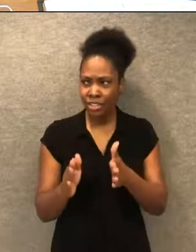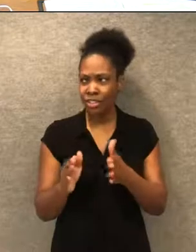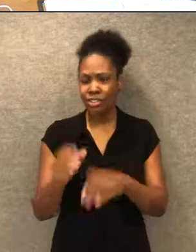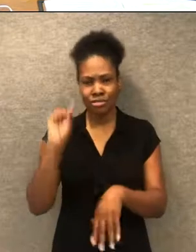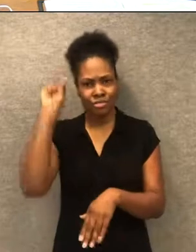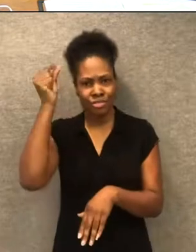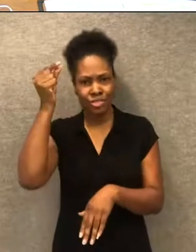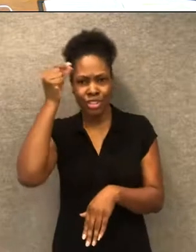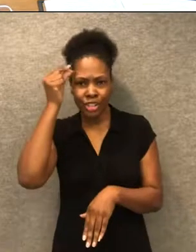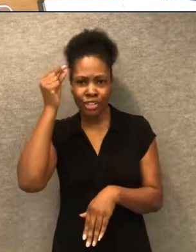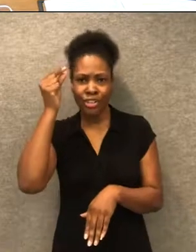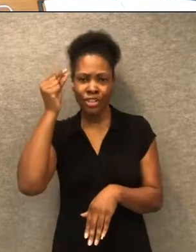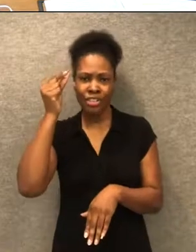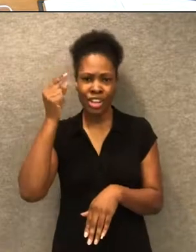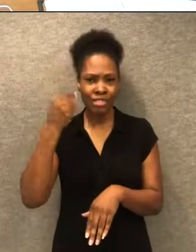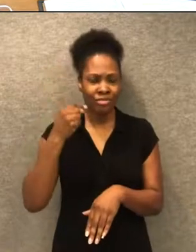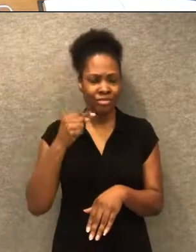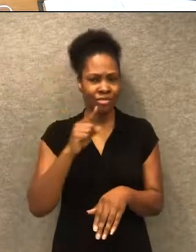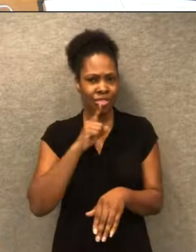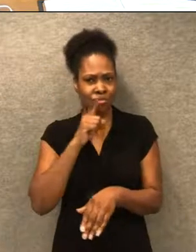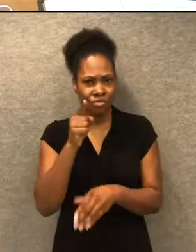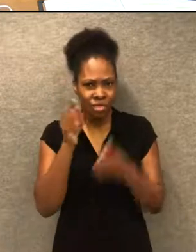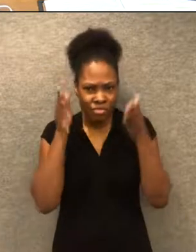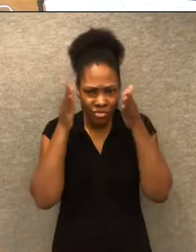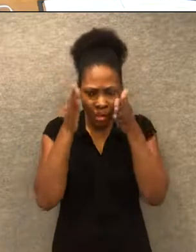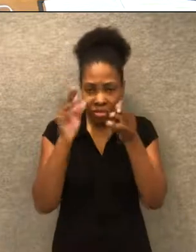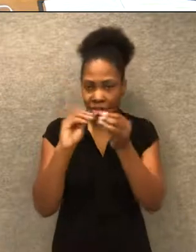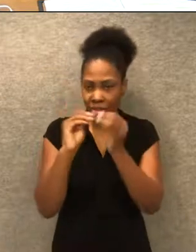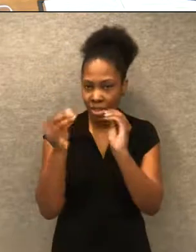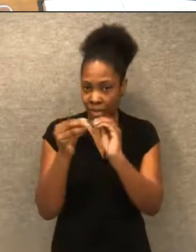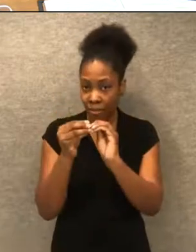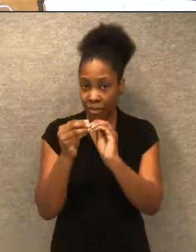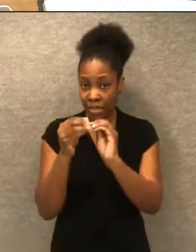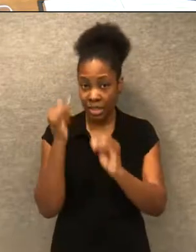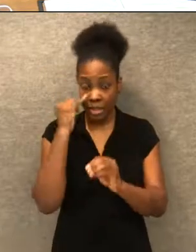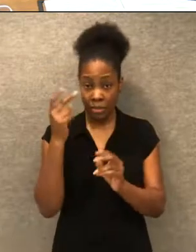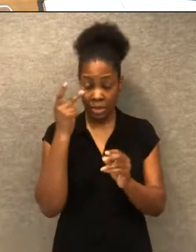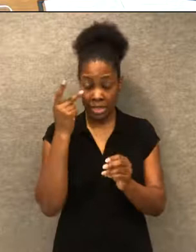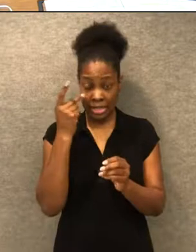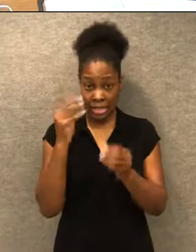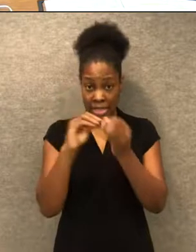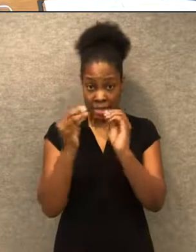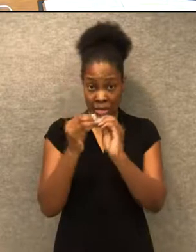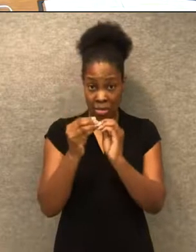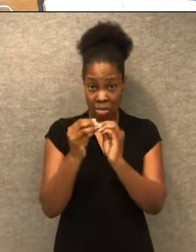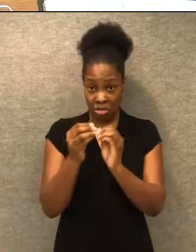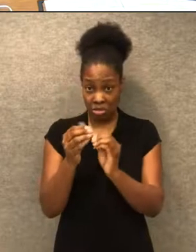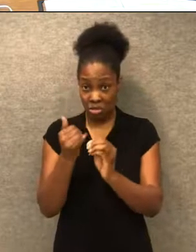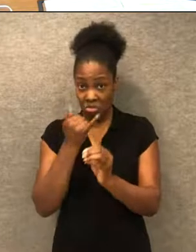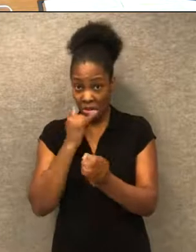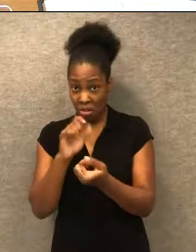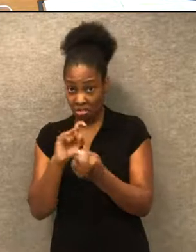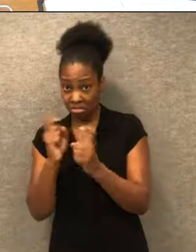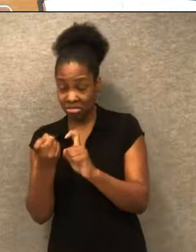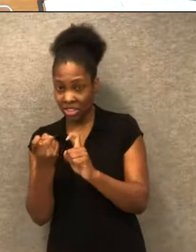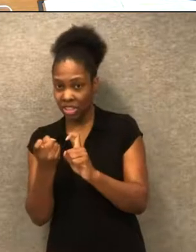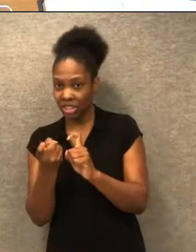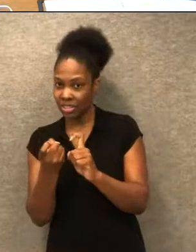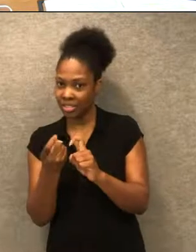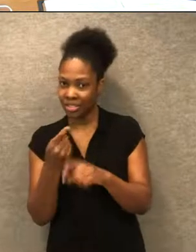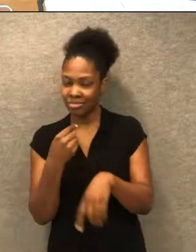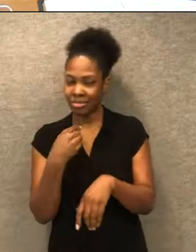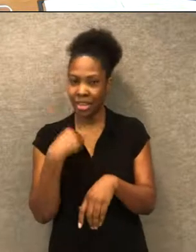are really paying close attention to the numbers. And if we start to see the numbers go the wrong way, I do have faith that we're going to make